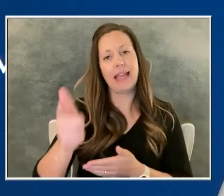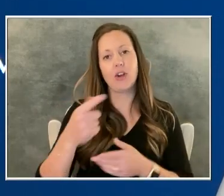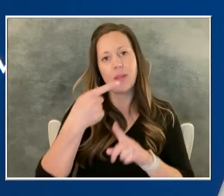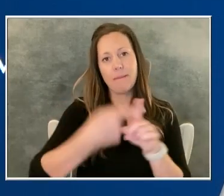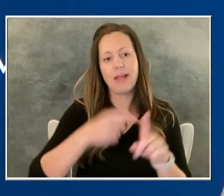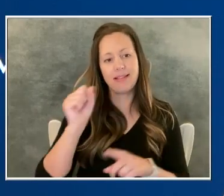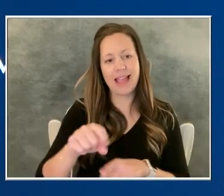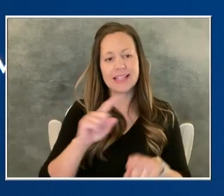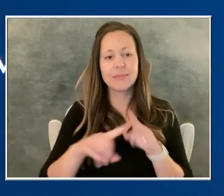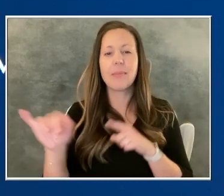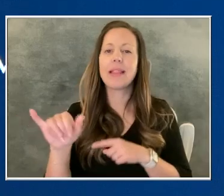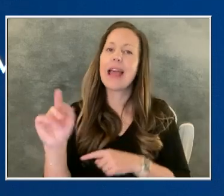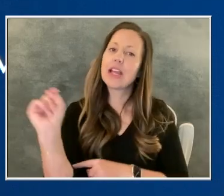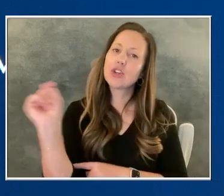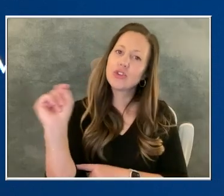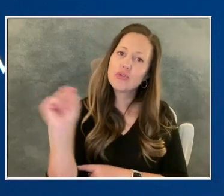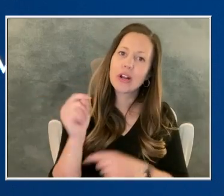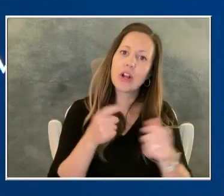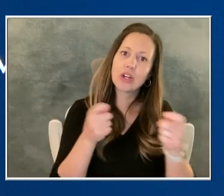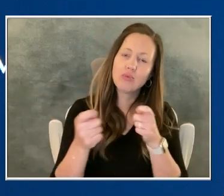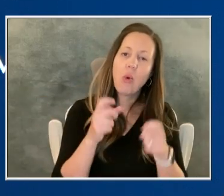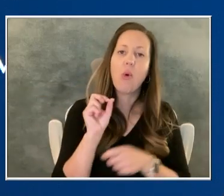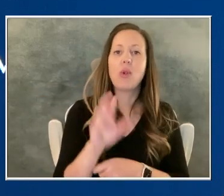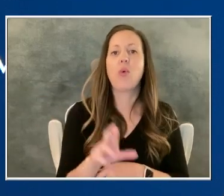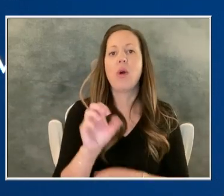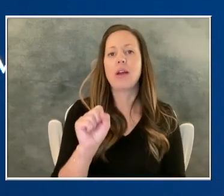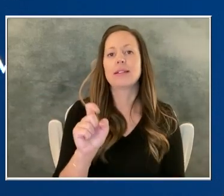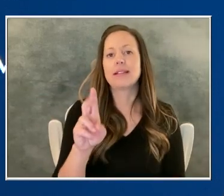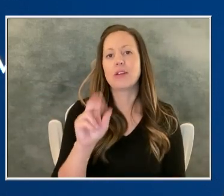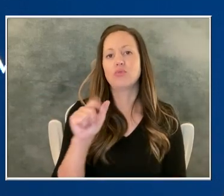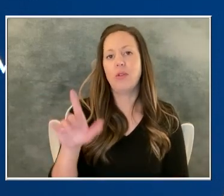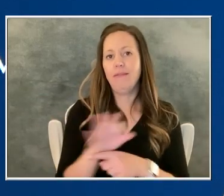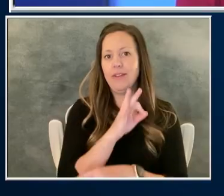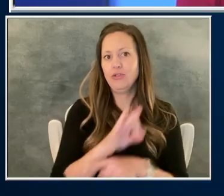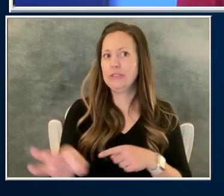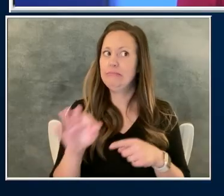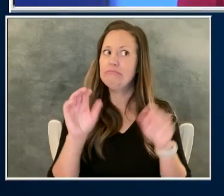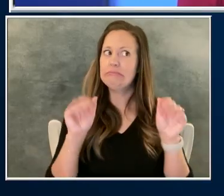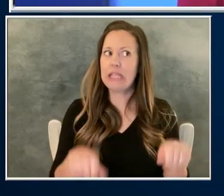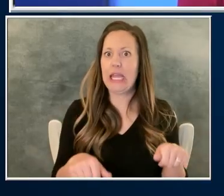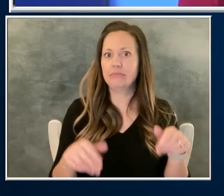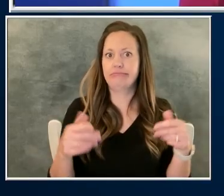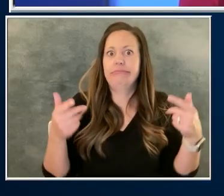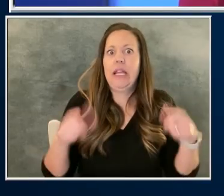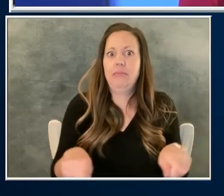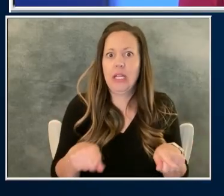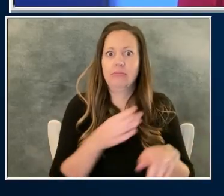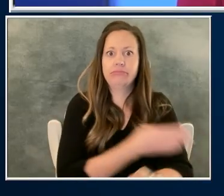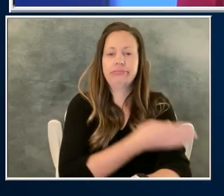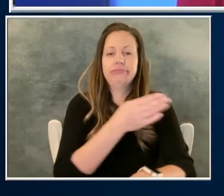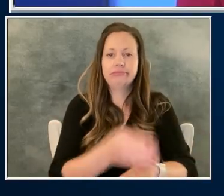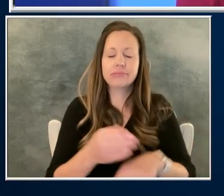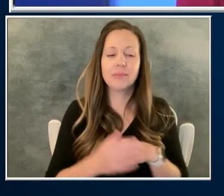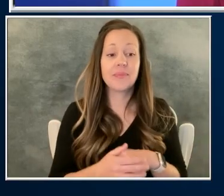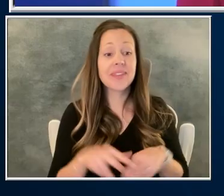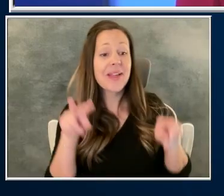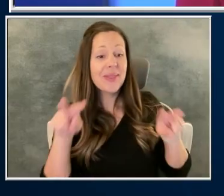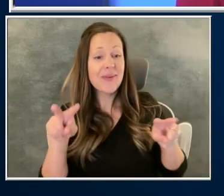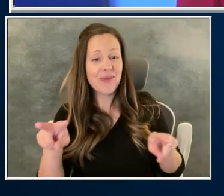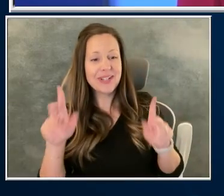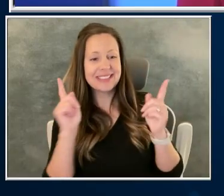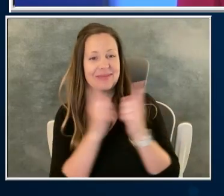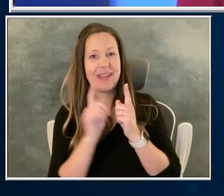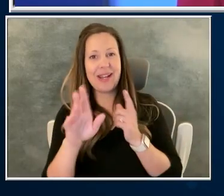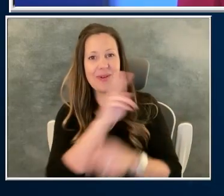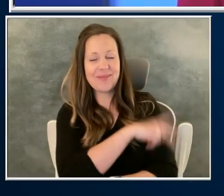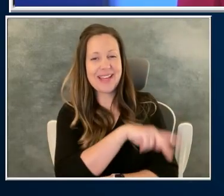urinary control, sexual function are issues at play here. Well, we look forward to meeting your patients and seeing you again later on this month. Dr. Parker, always great to have you.